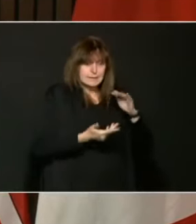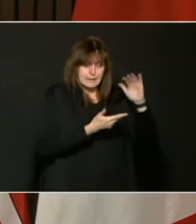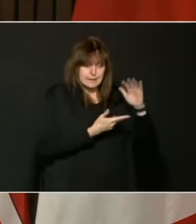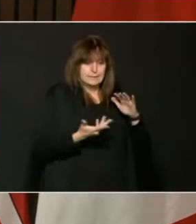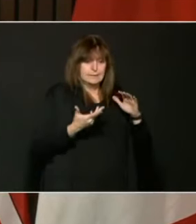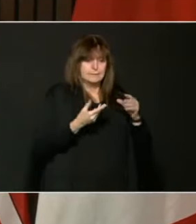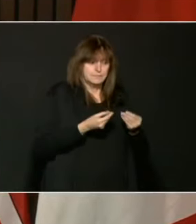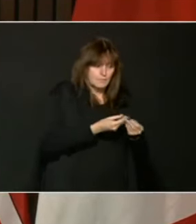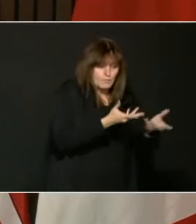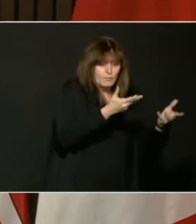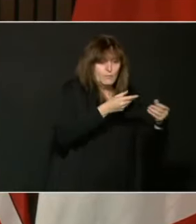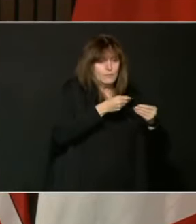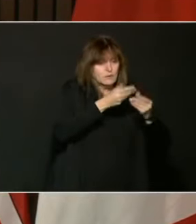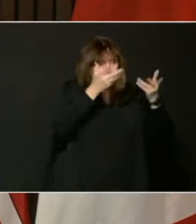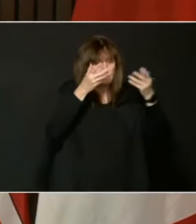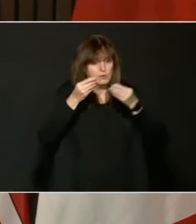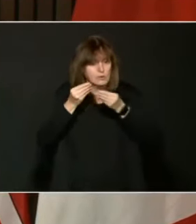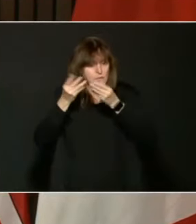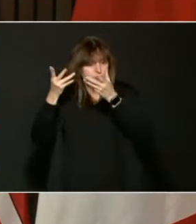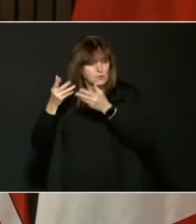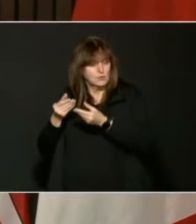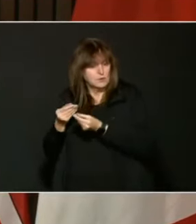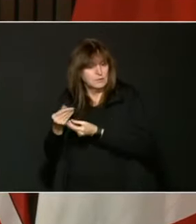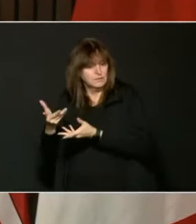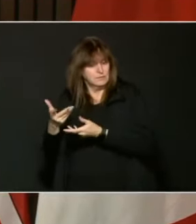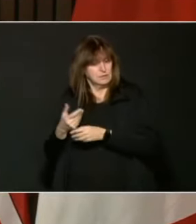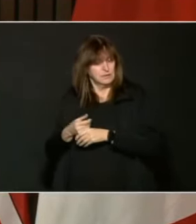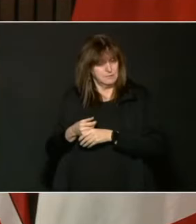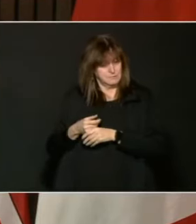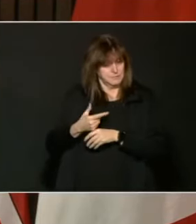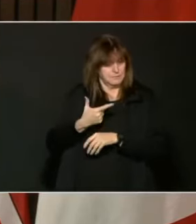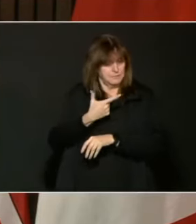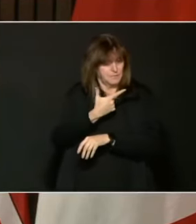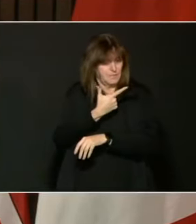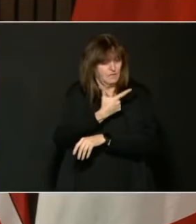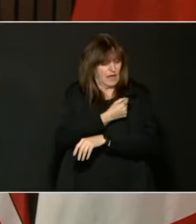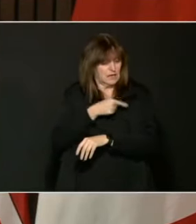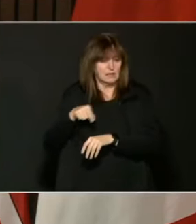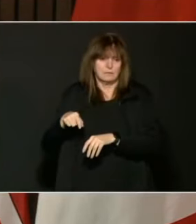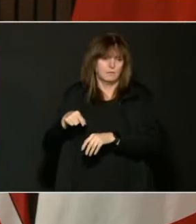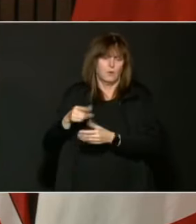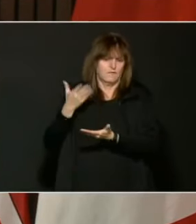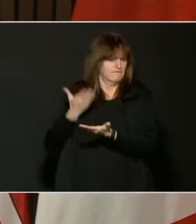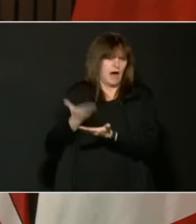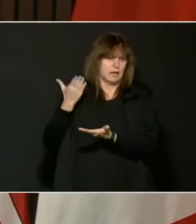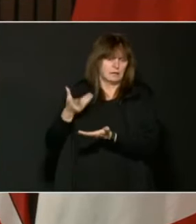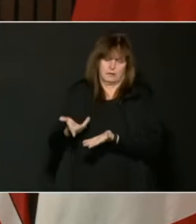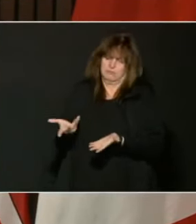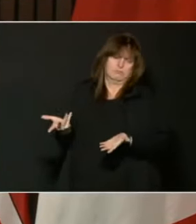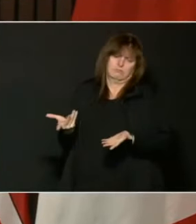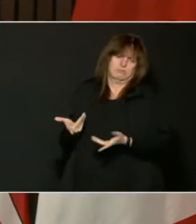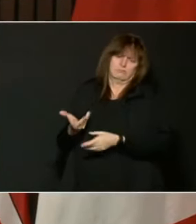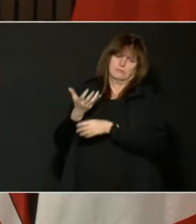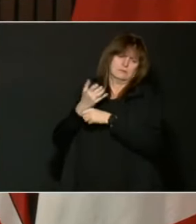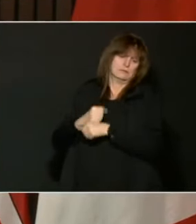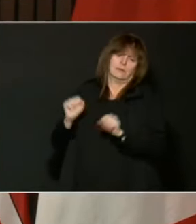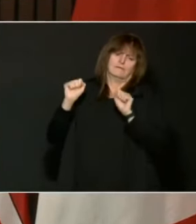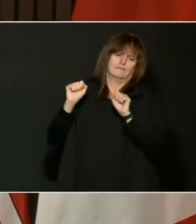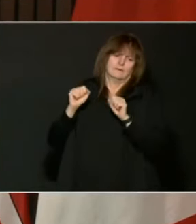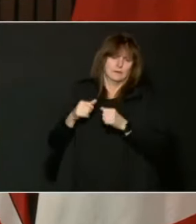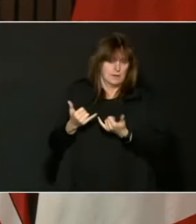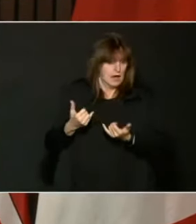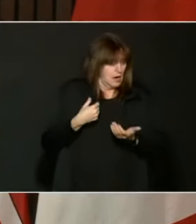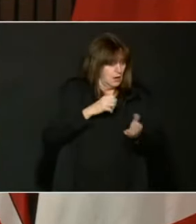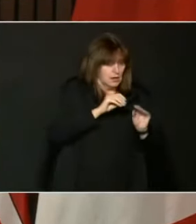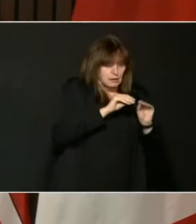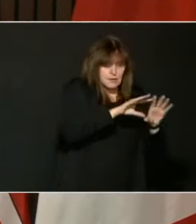that these are safe vaccines with a high level of effectiveness, and the ones we have do provide protection against the new variants. But